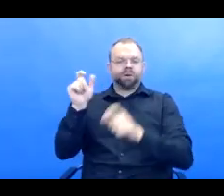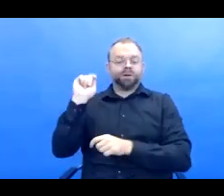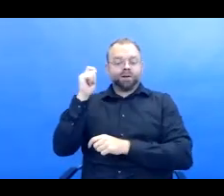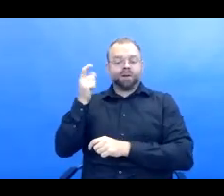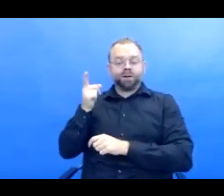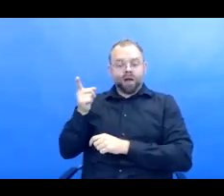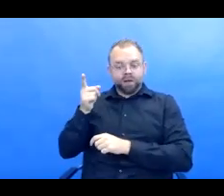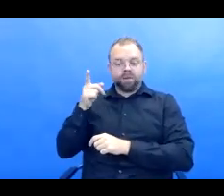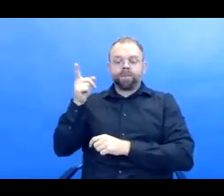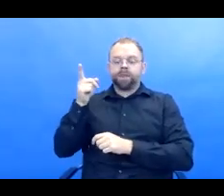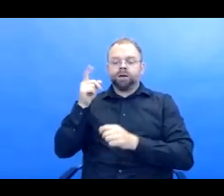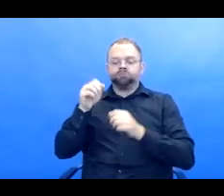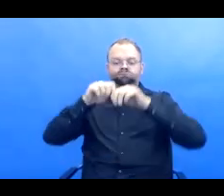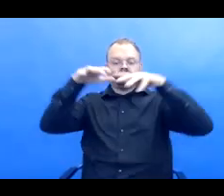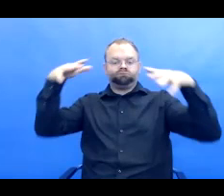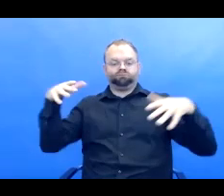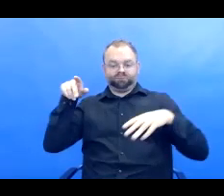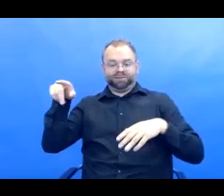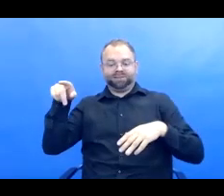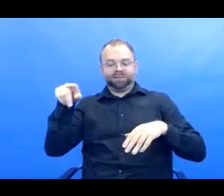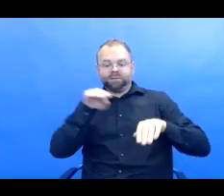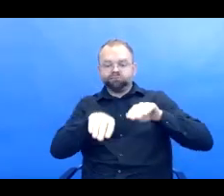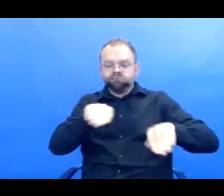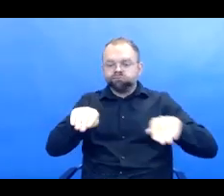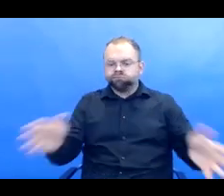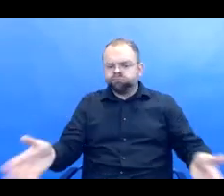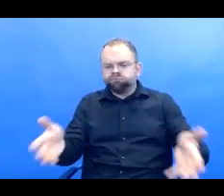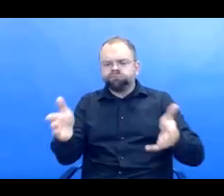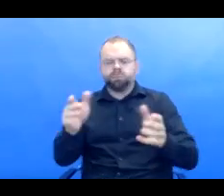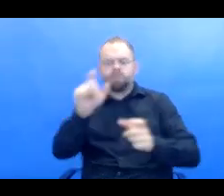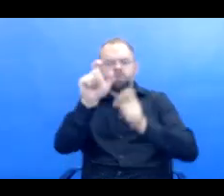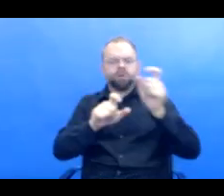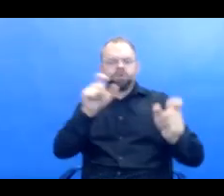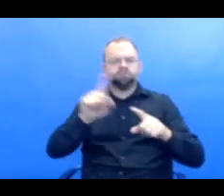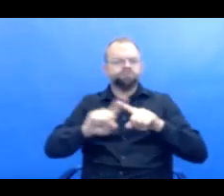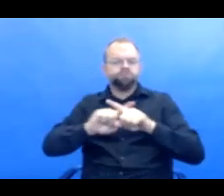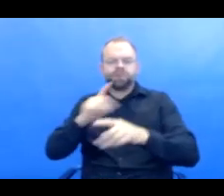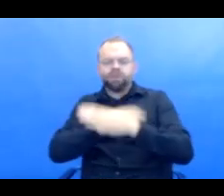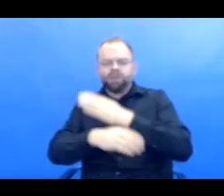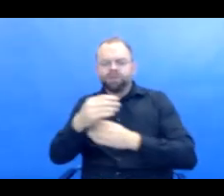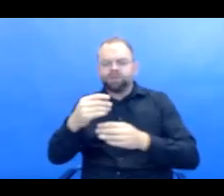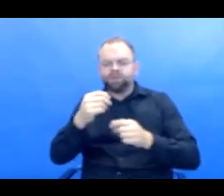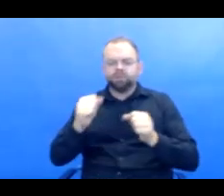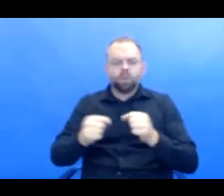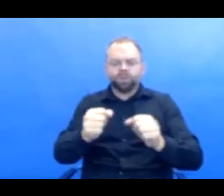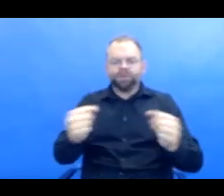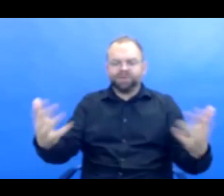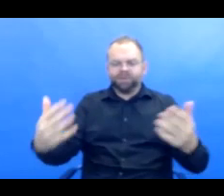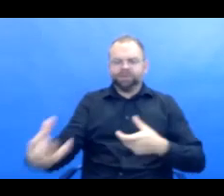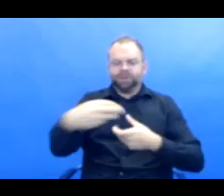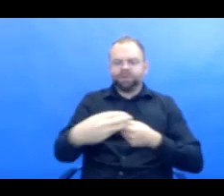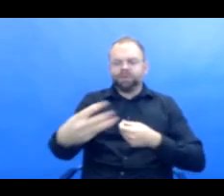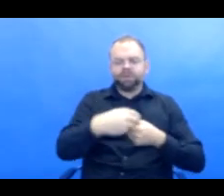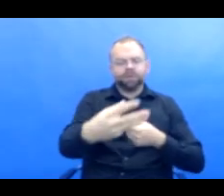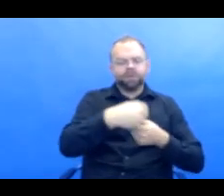and jointly develop advocacy agenda. Next slide.